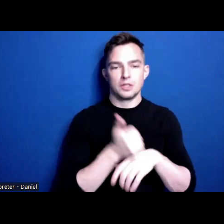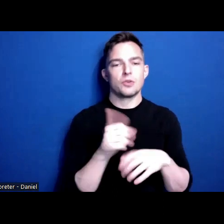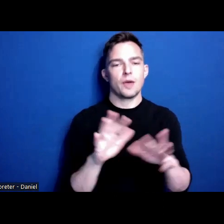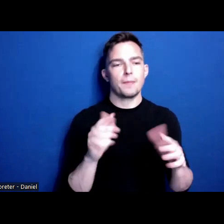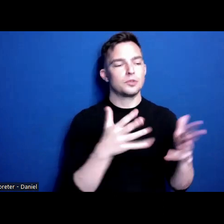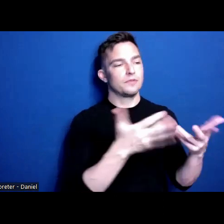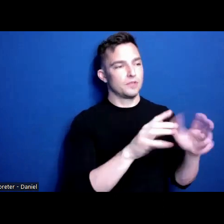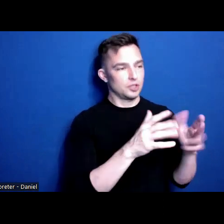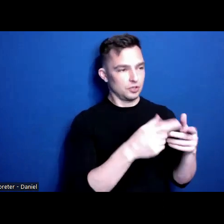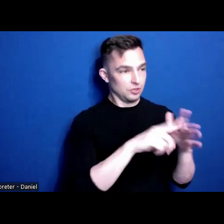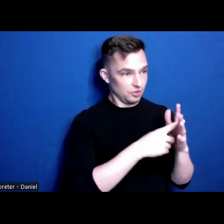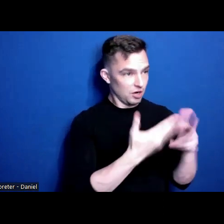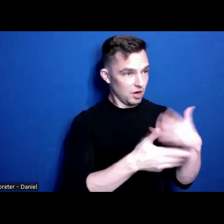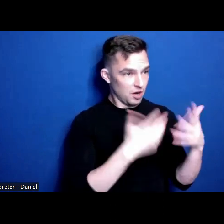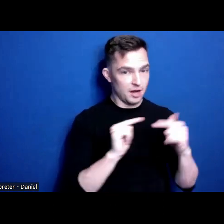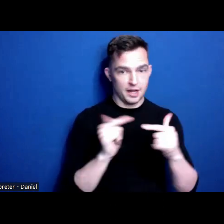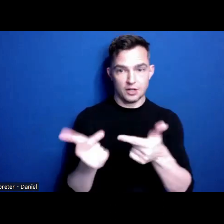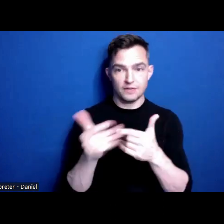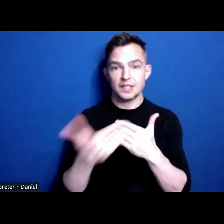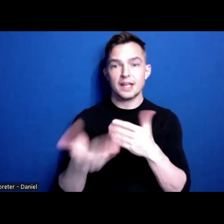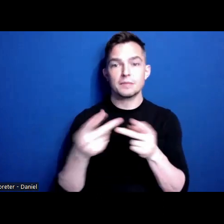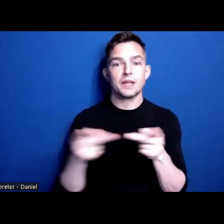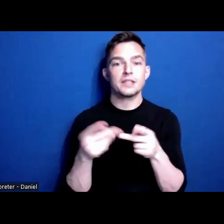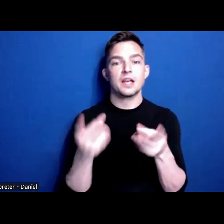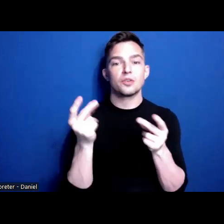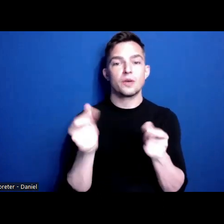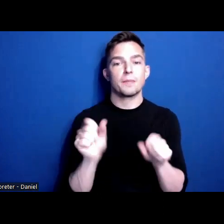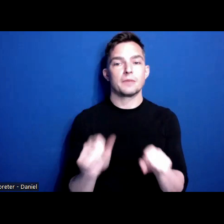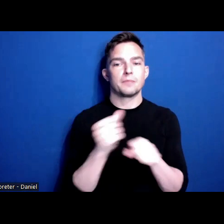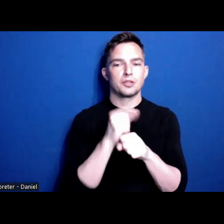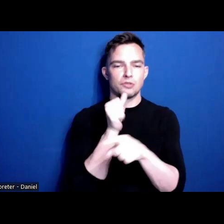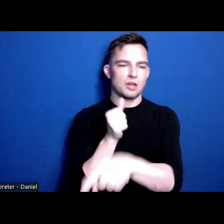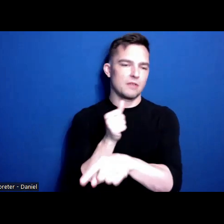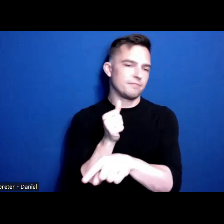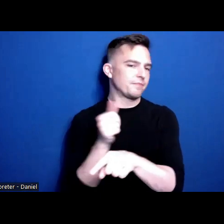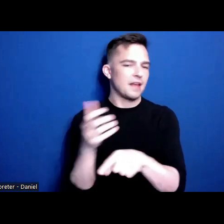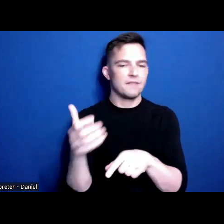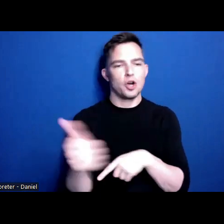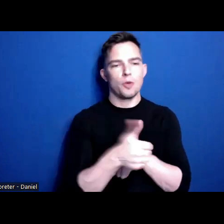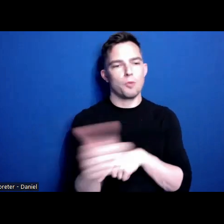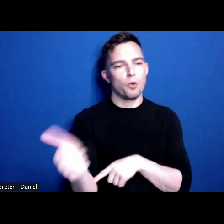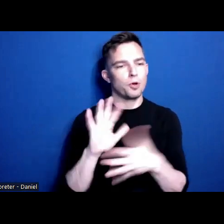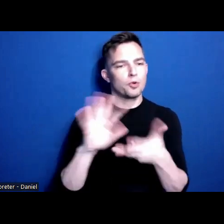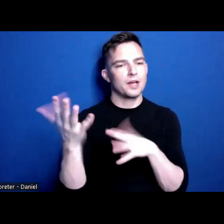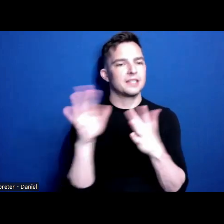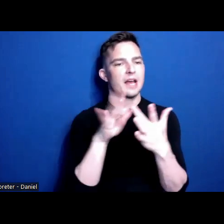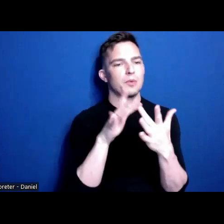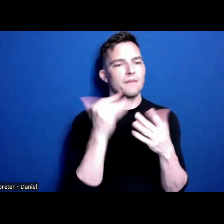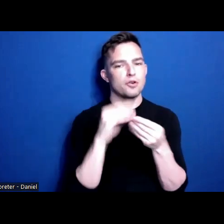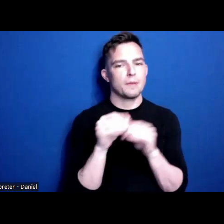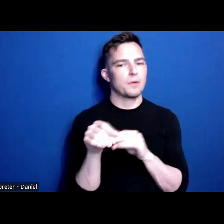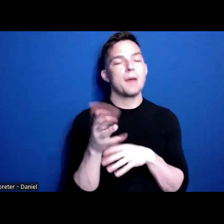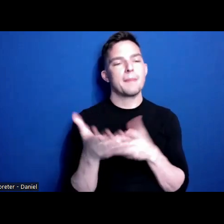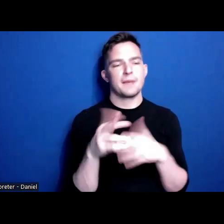persons as quickly as possible so that they are not retaining a mobile crisis outreach member who may need